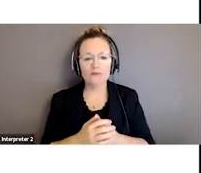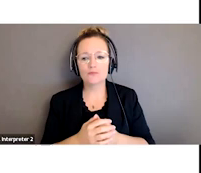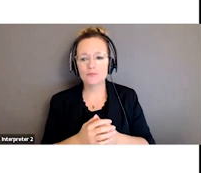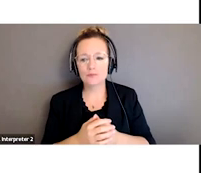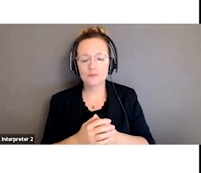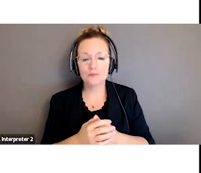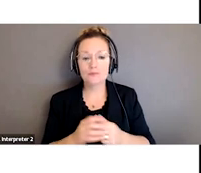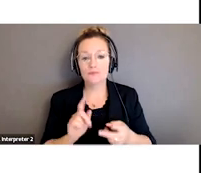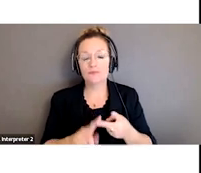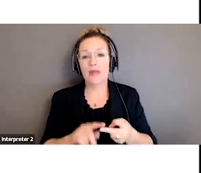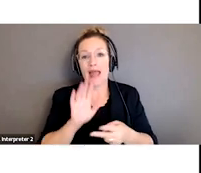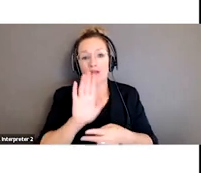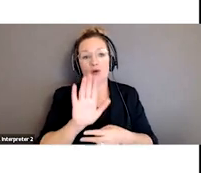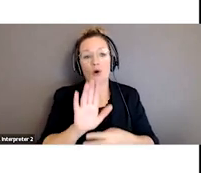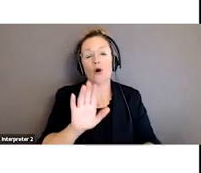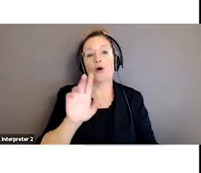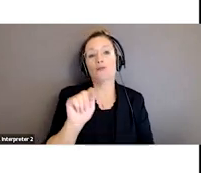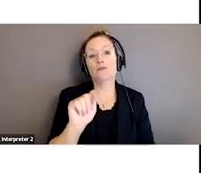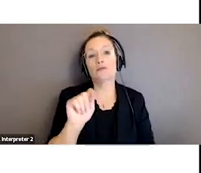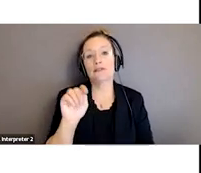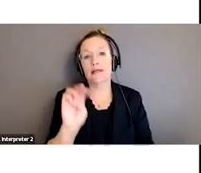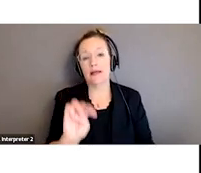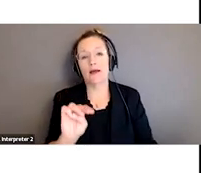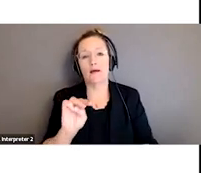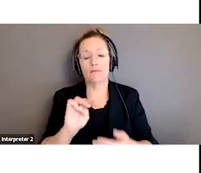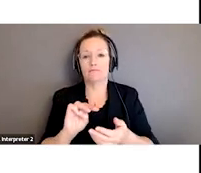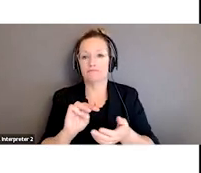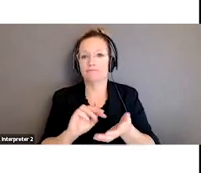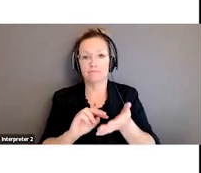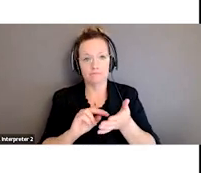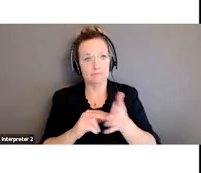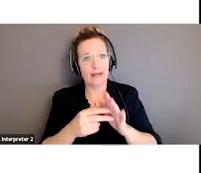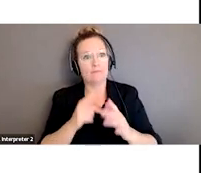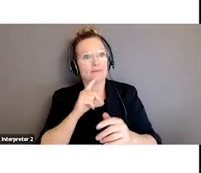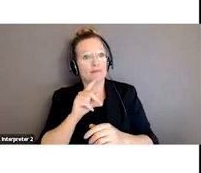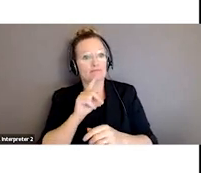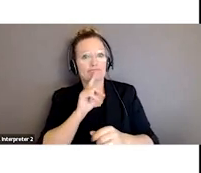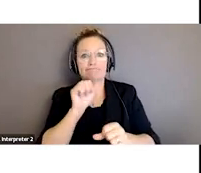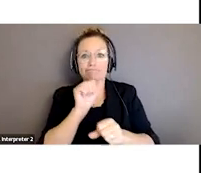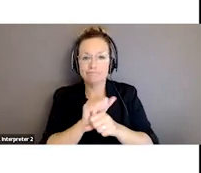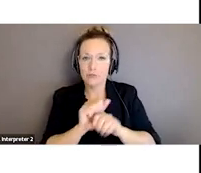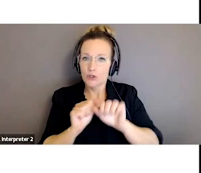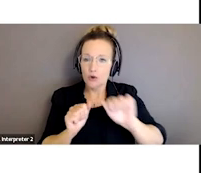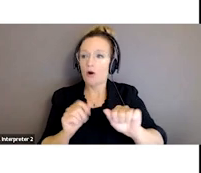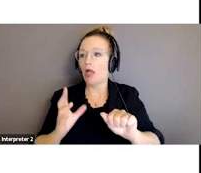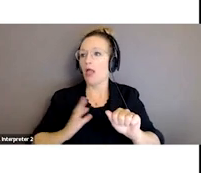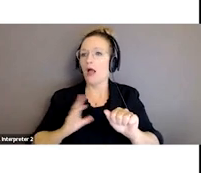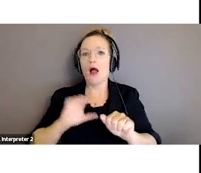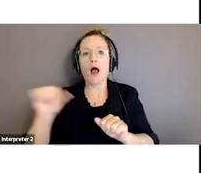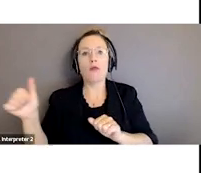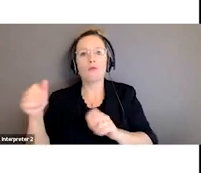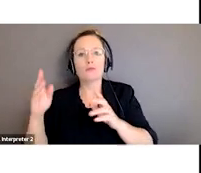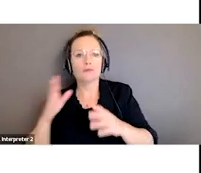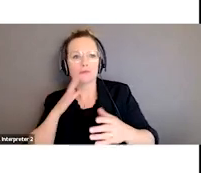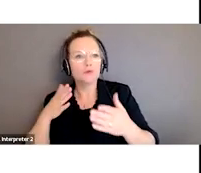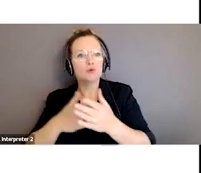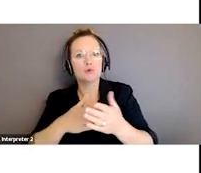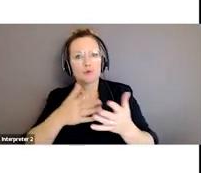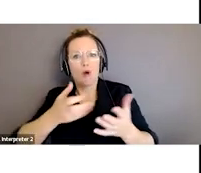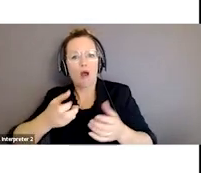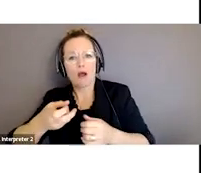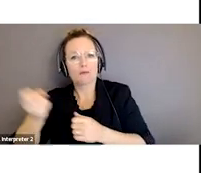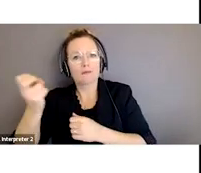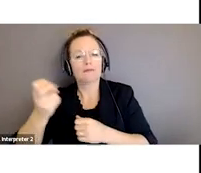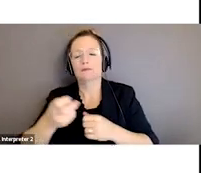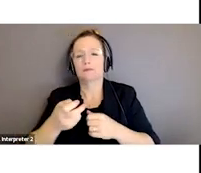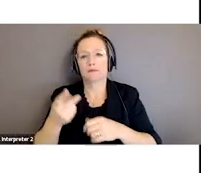your trademark will automatically be considered valid in case of a litigation matter, whereas that it may be a little bit